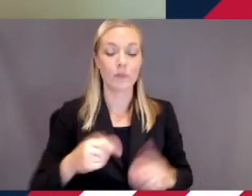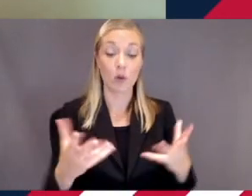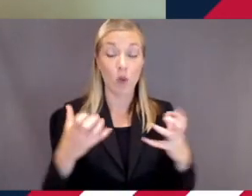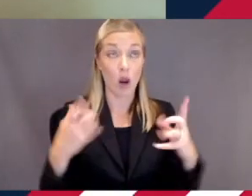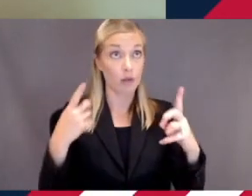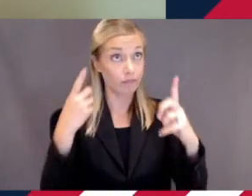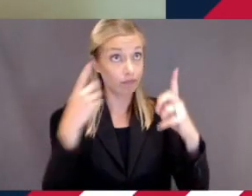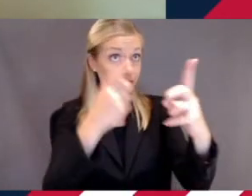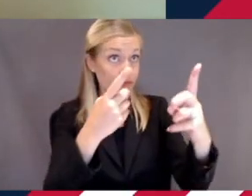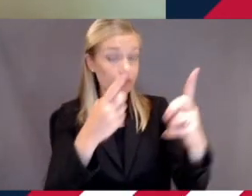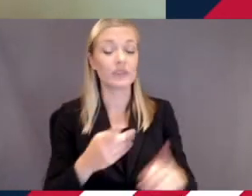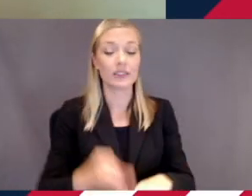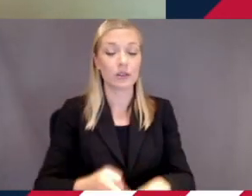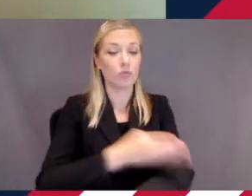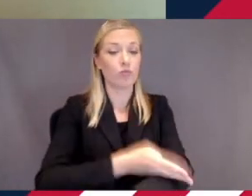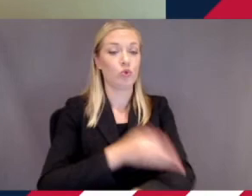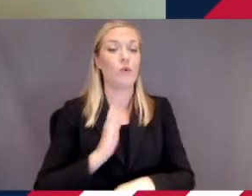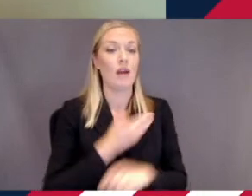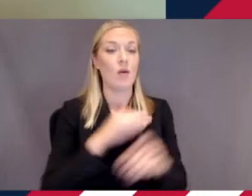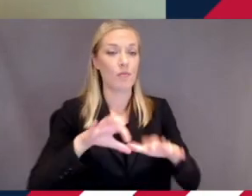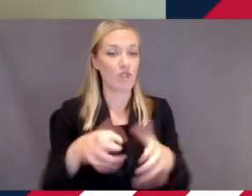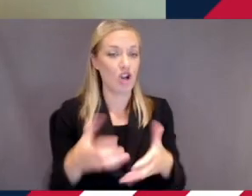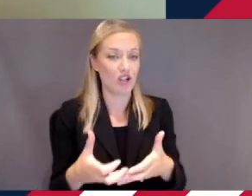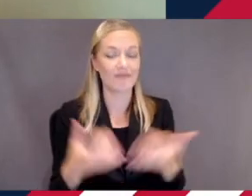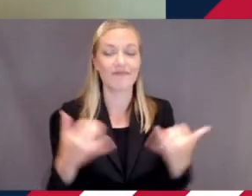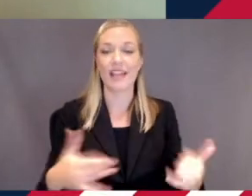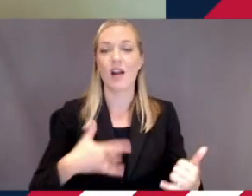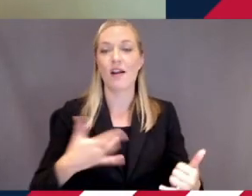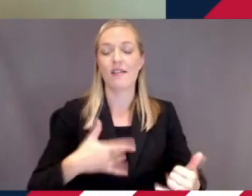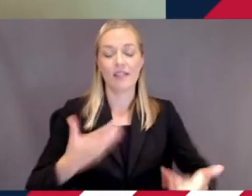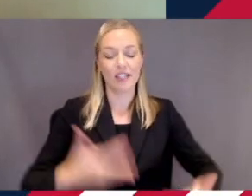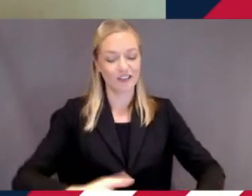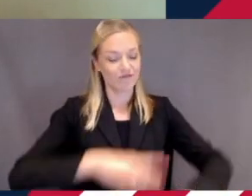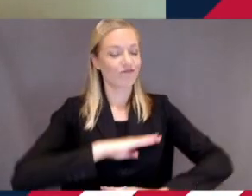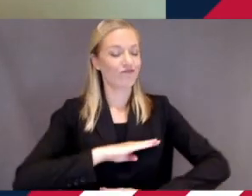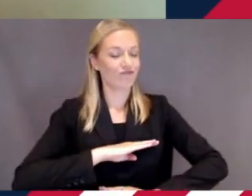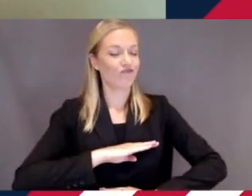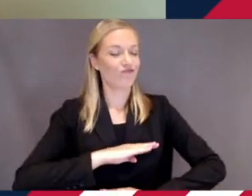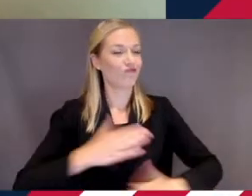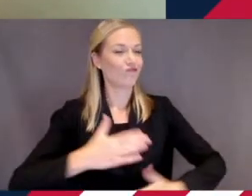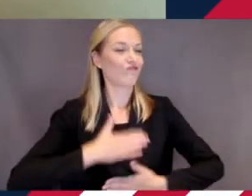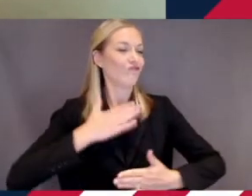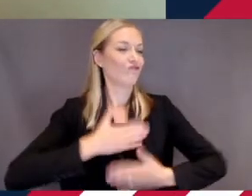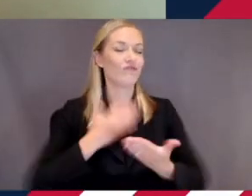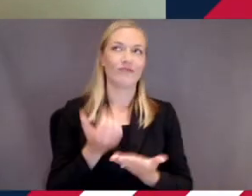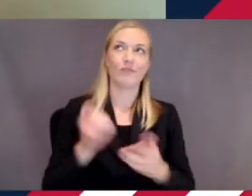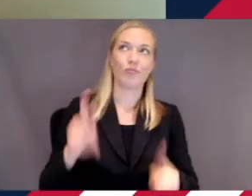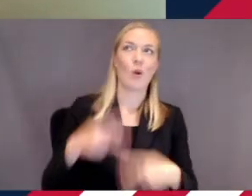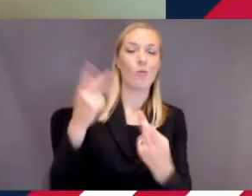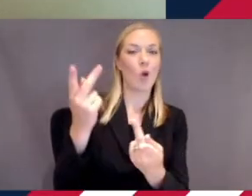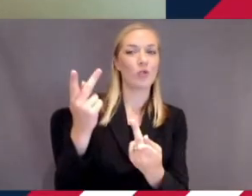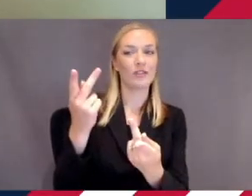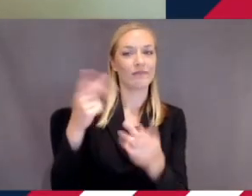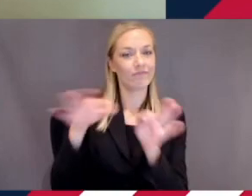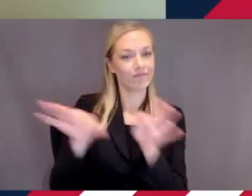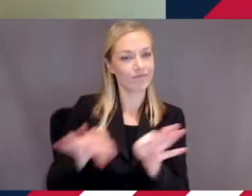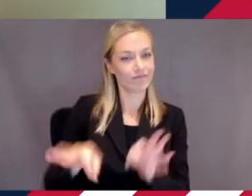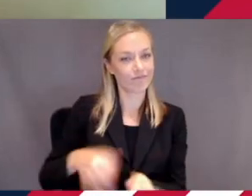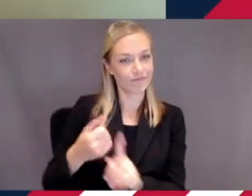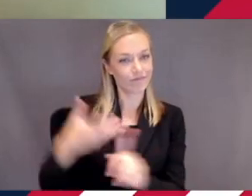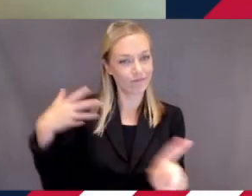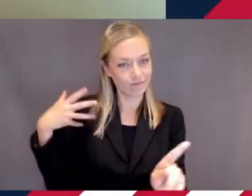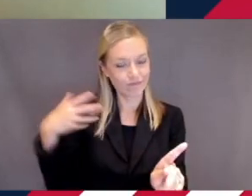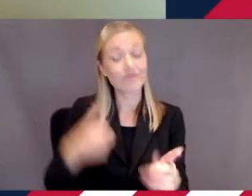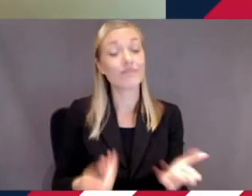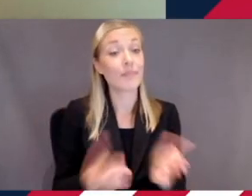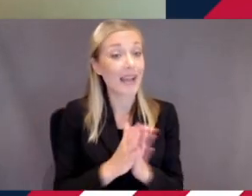could not feel more gratified today as I sit here and present this proposal. I ask that we take that same